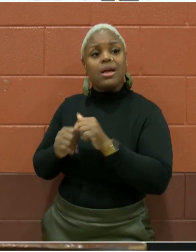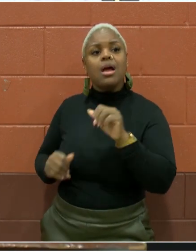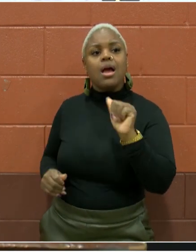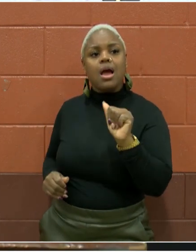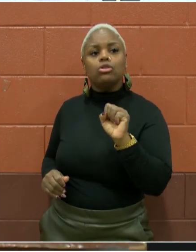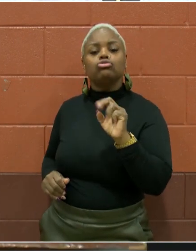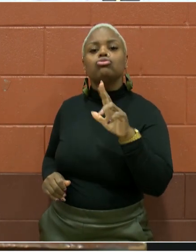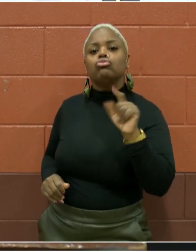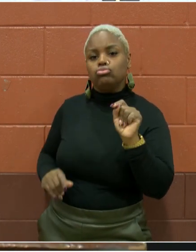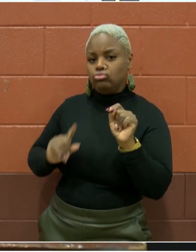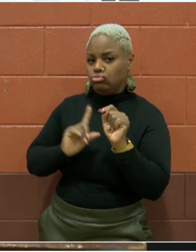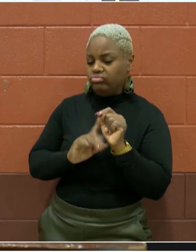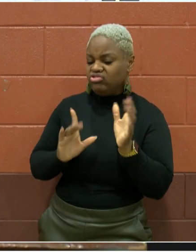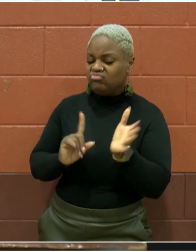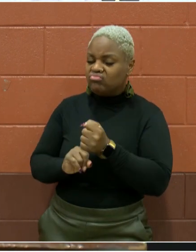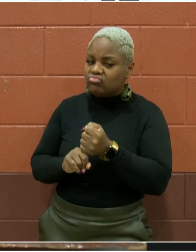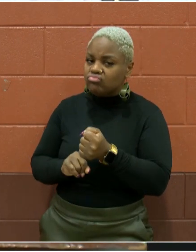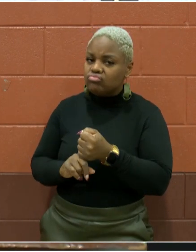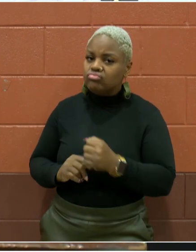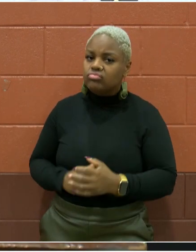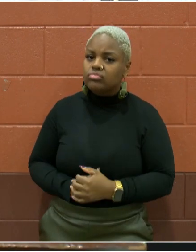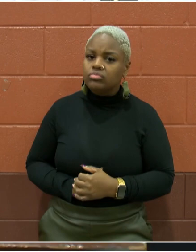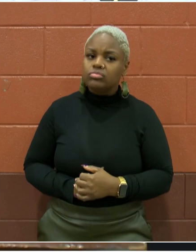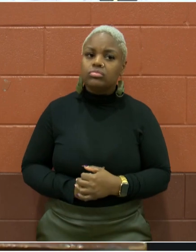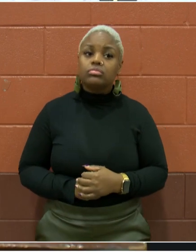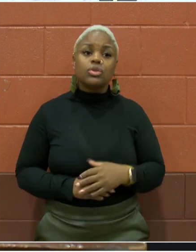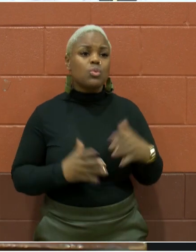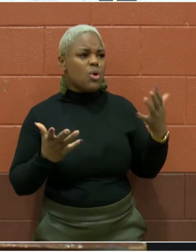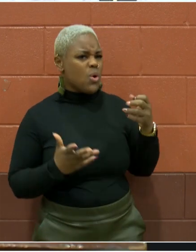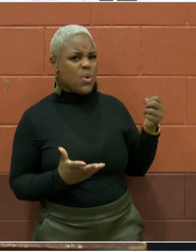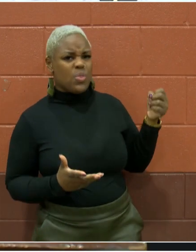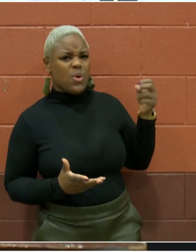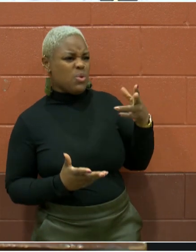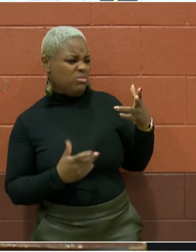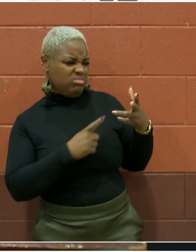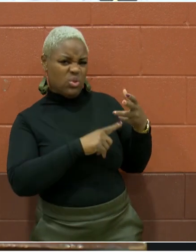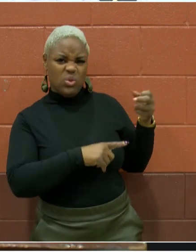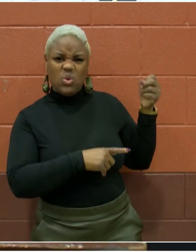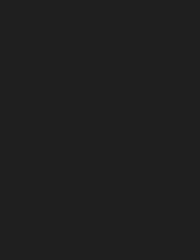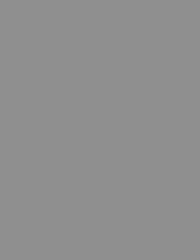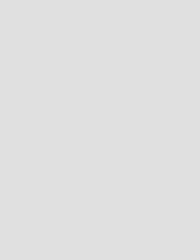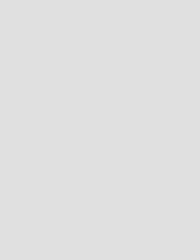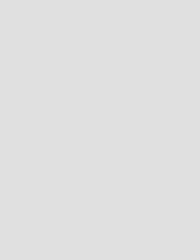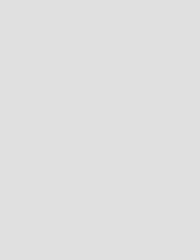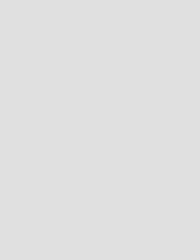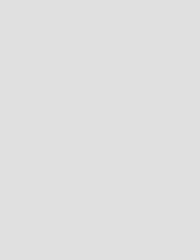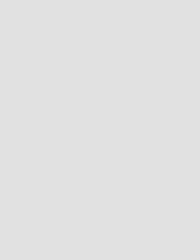the spray was that he had, that he deployed? I do not know the exact accelerant that he used.